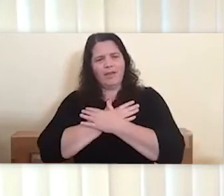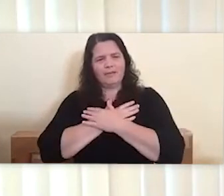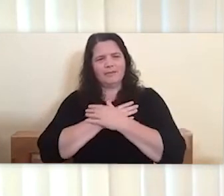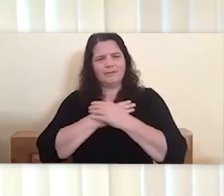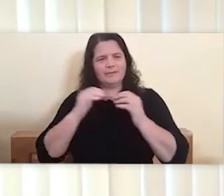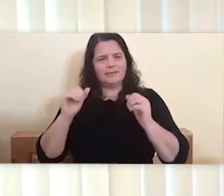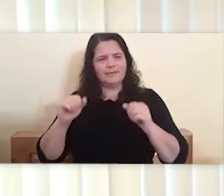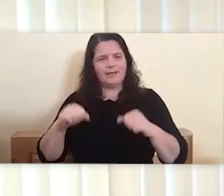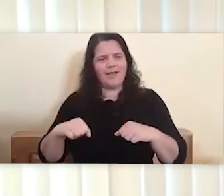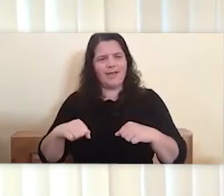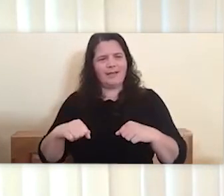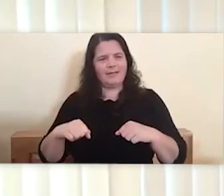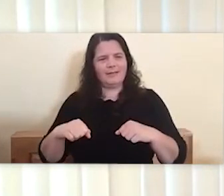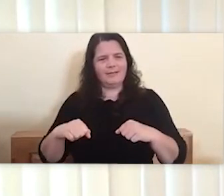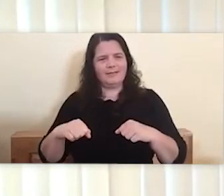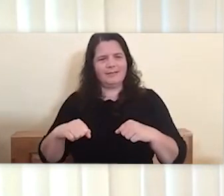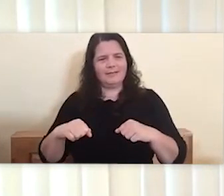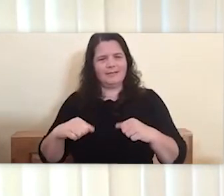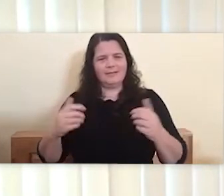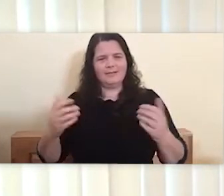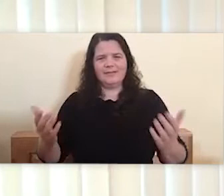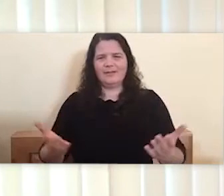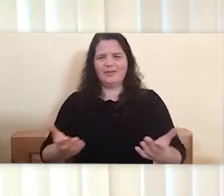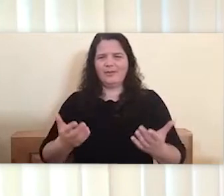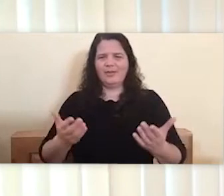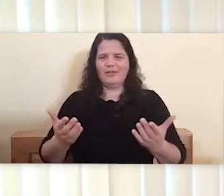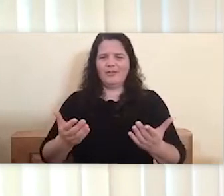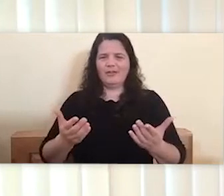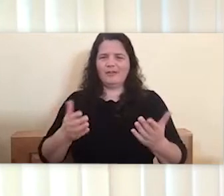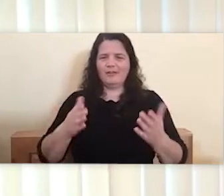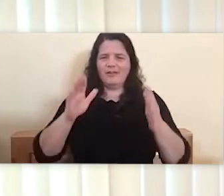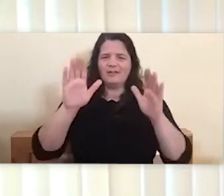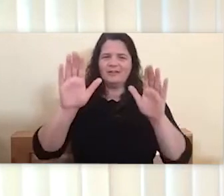On this Sunday, April 11th,